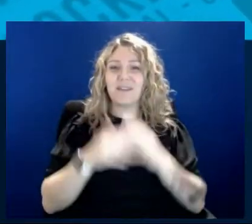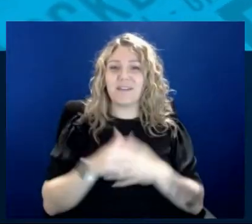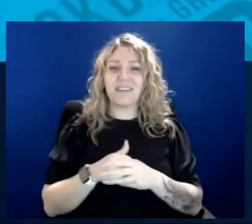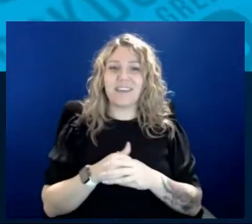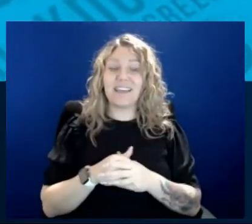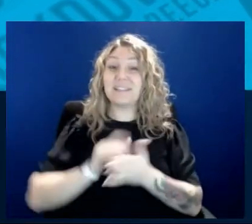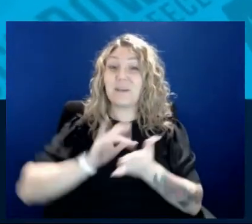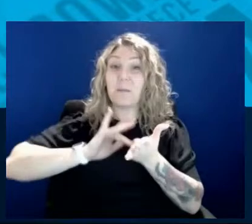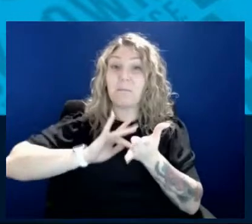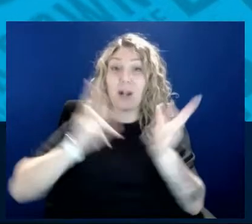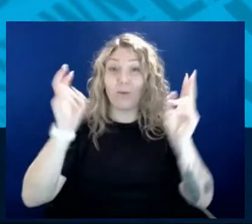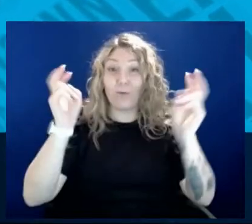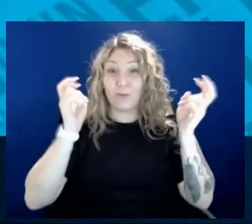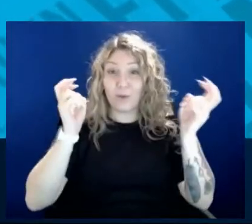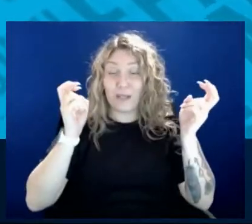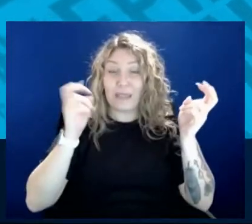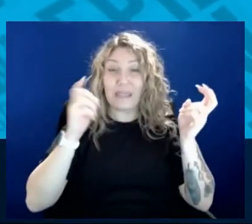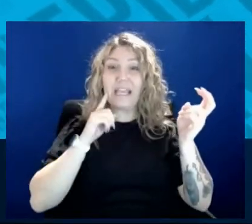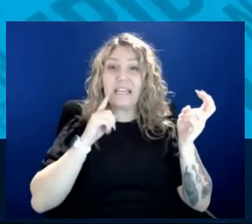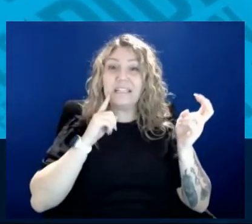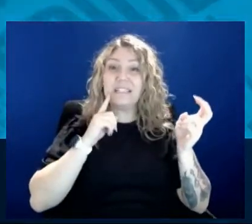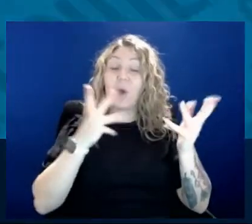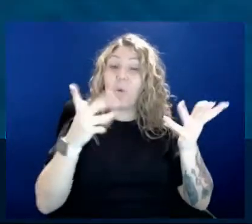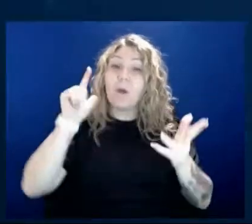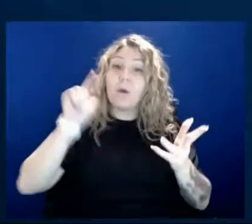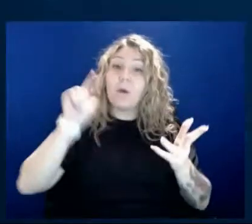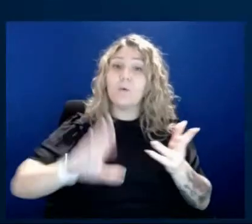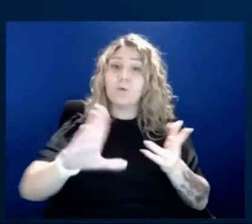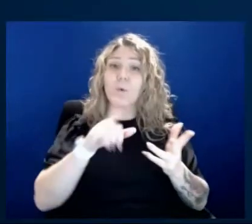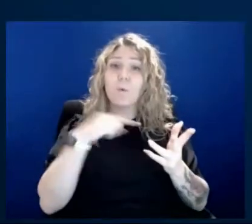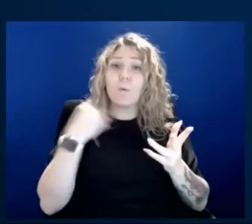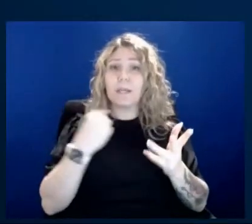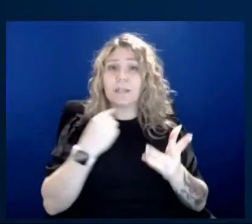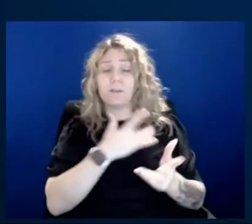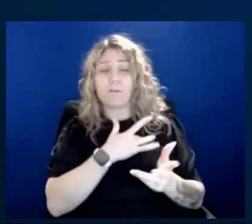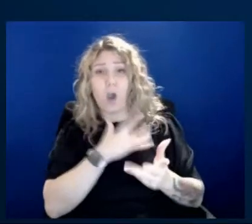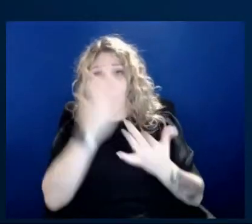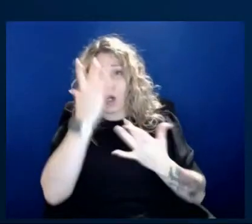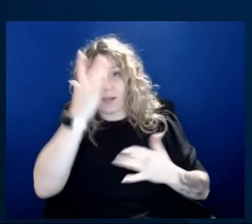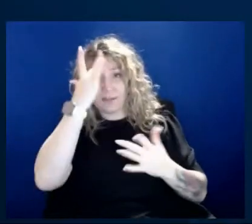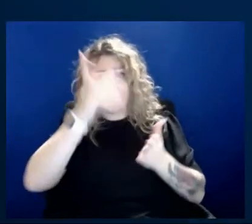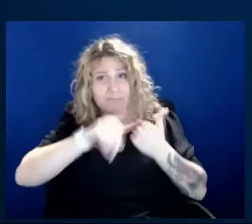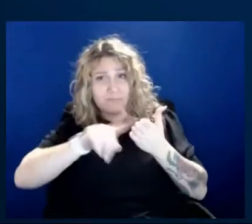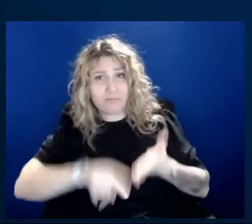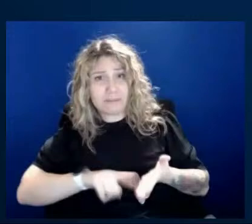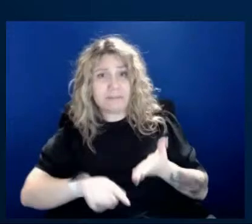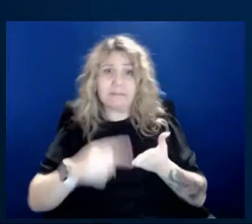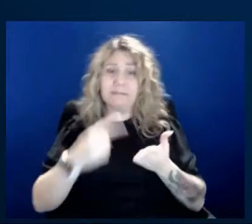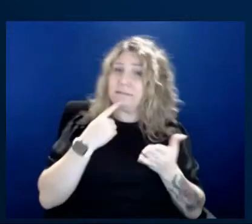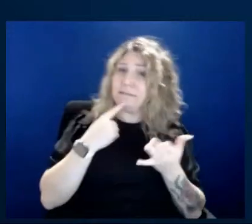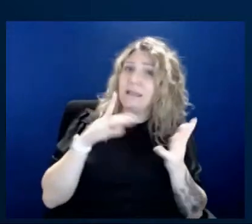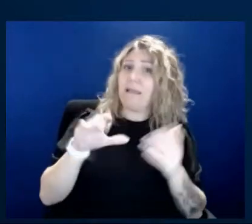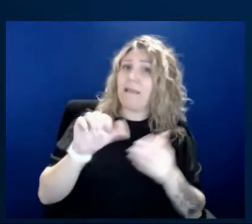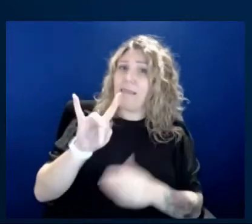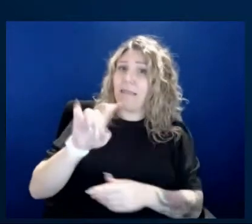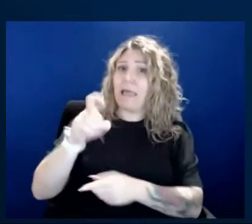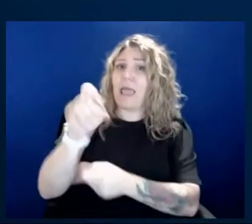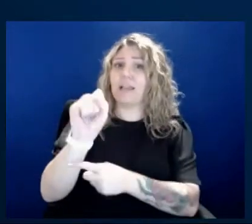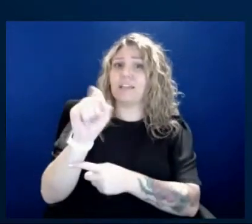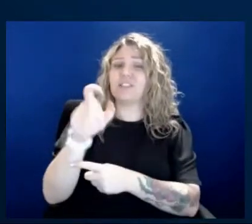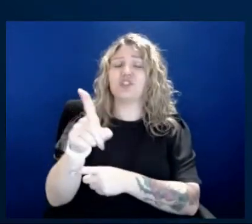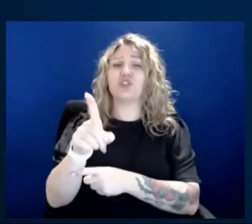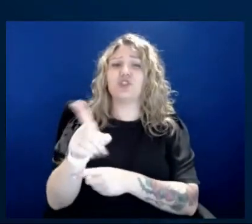this morning, looking to lower your risk of heart disease, researchers say eat an avocado. Alexis Del Cid, who covers our cardiovascular